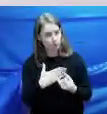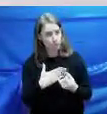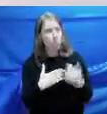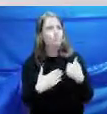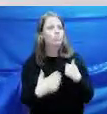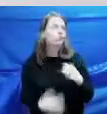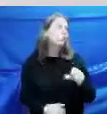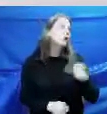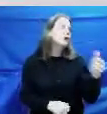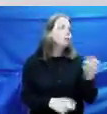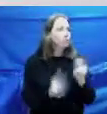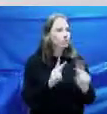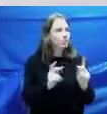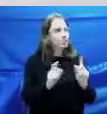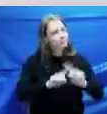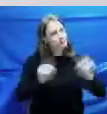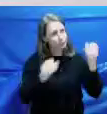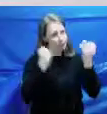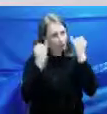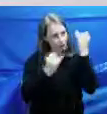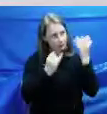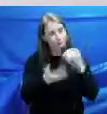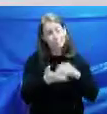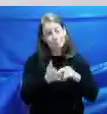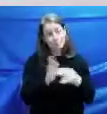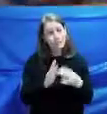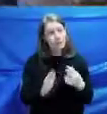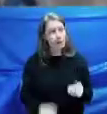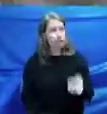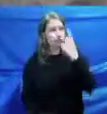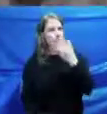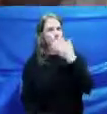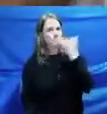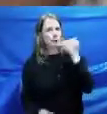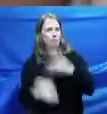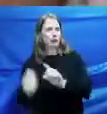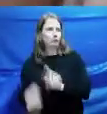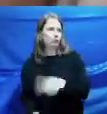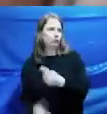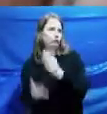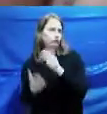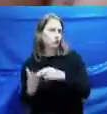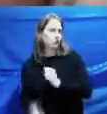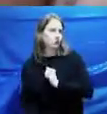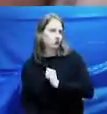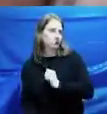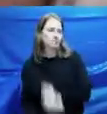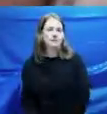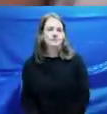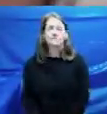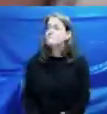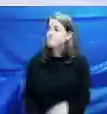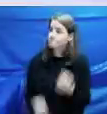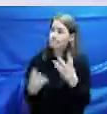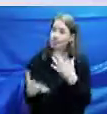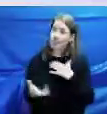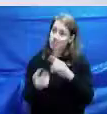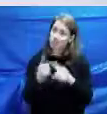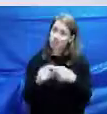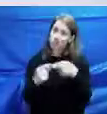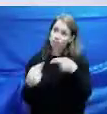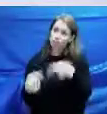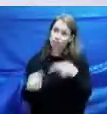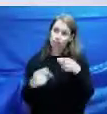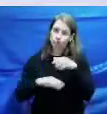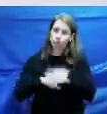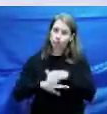be like understanding it better than just reading something by yourself. Yeah, I have a lot of friends who struggle with English because they either just